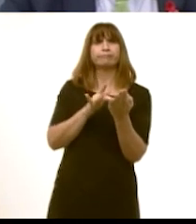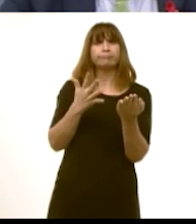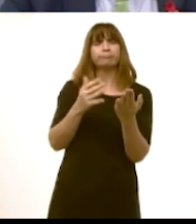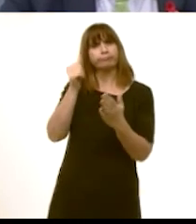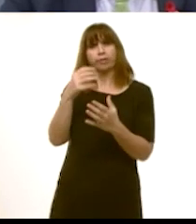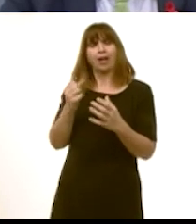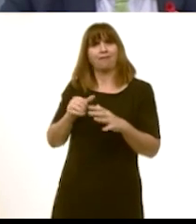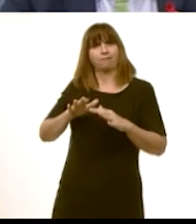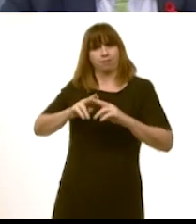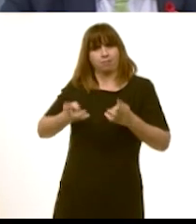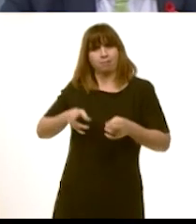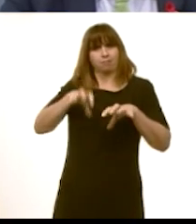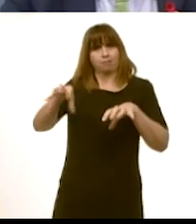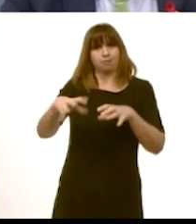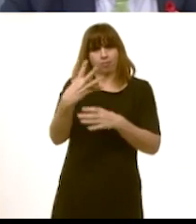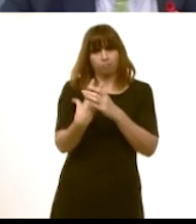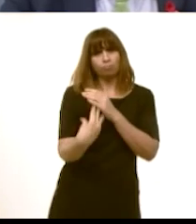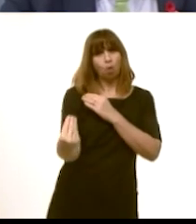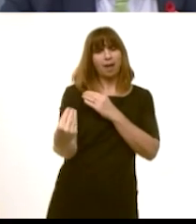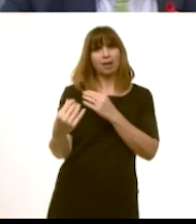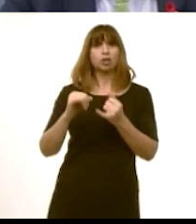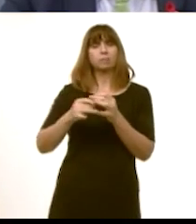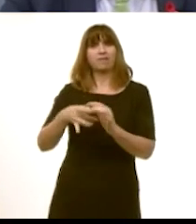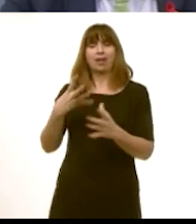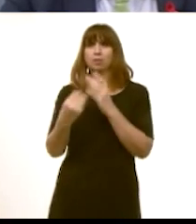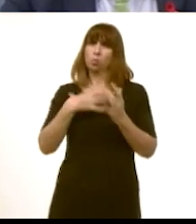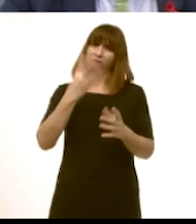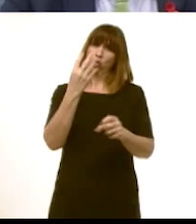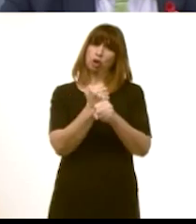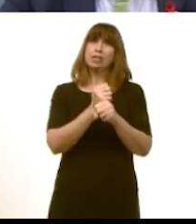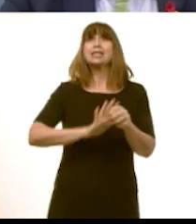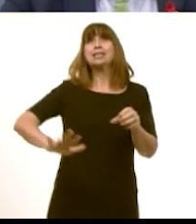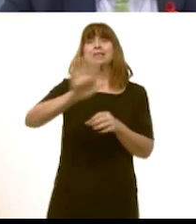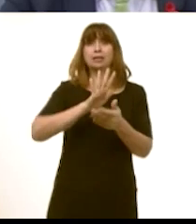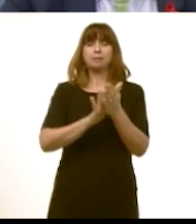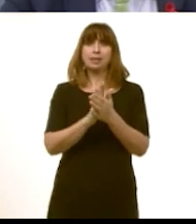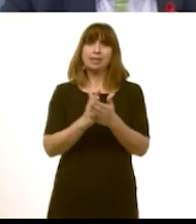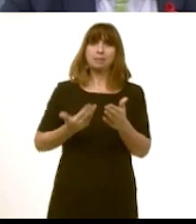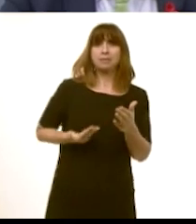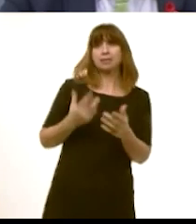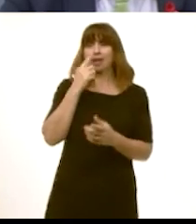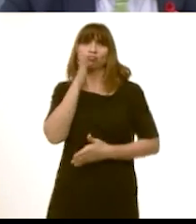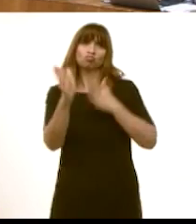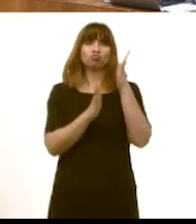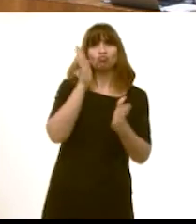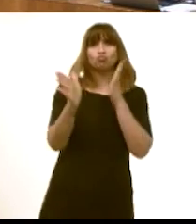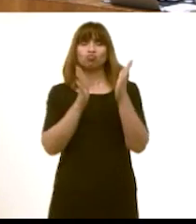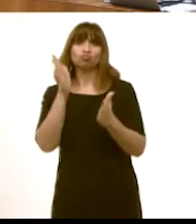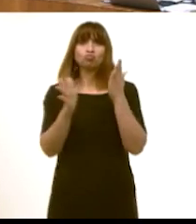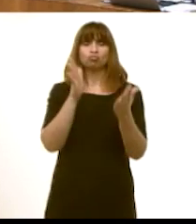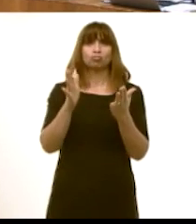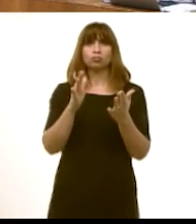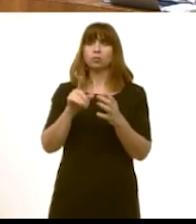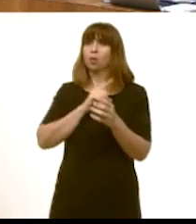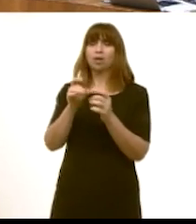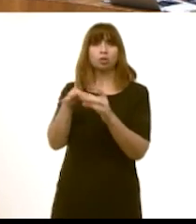superfast broadband, is the Welsh Government to roll out 4G around Wales to enable businesses to access that, particularly where superfast broadband is not going to